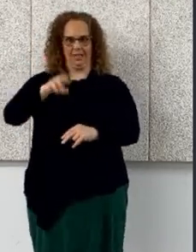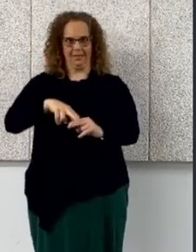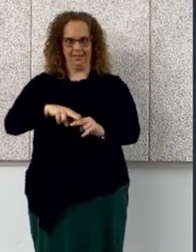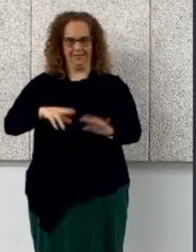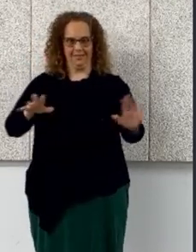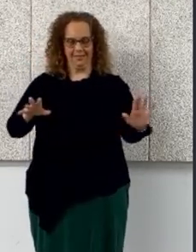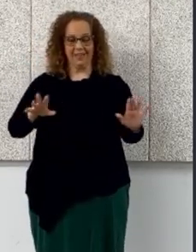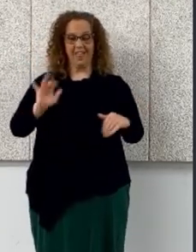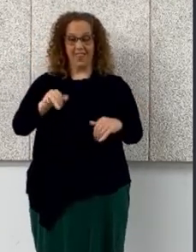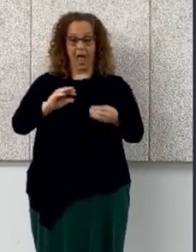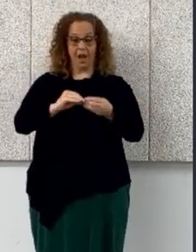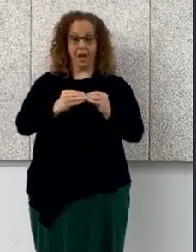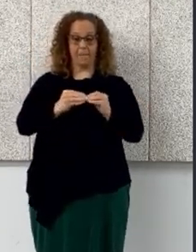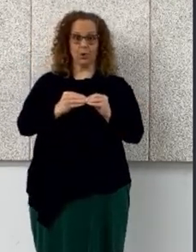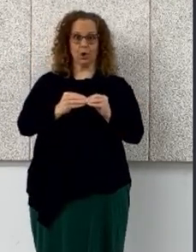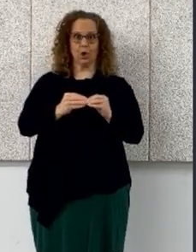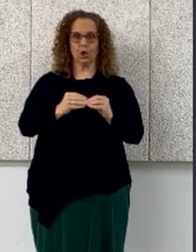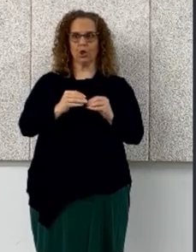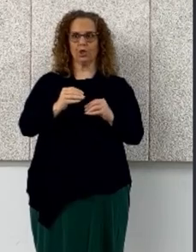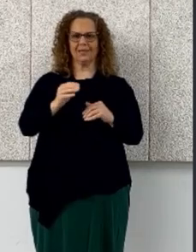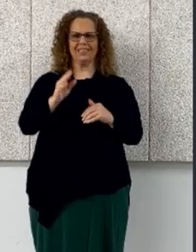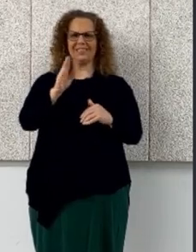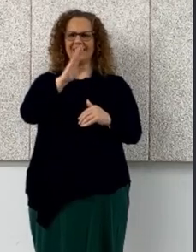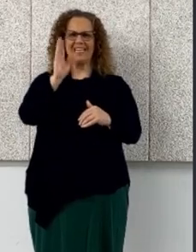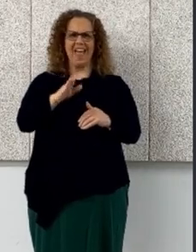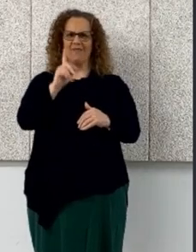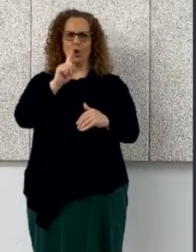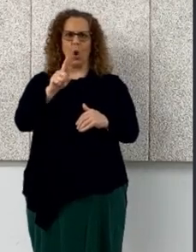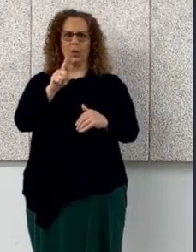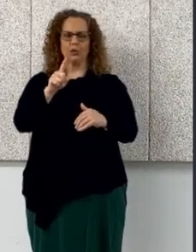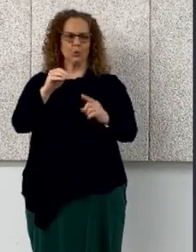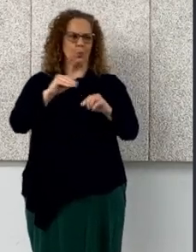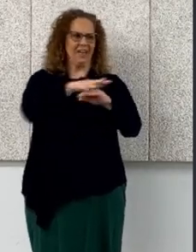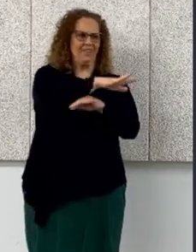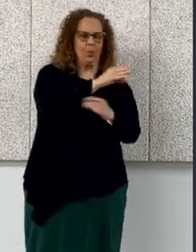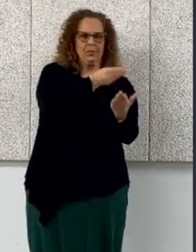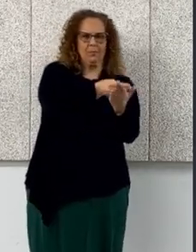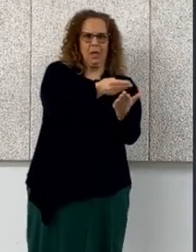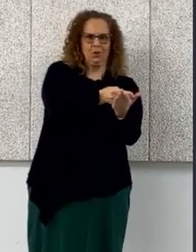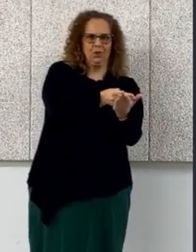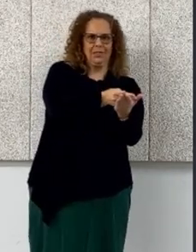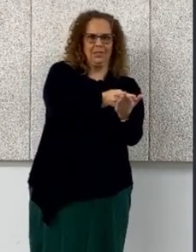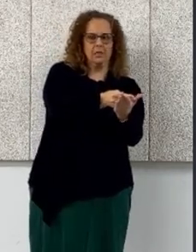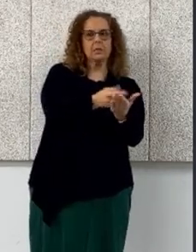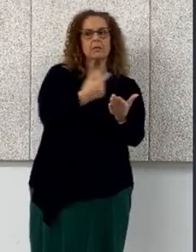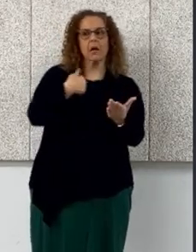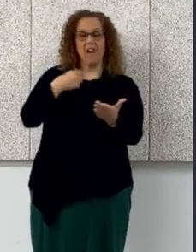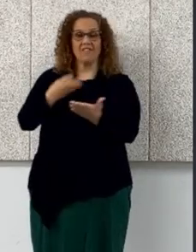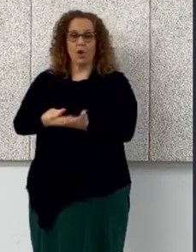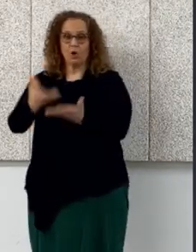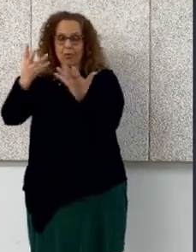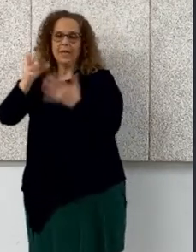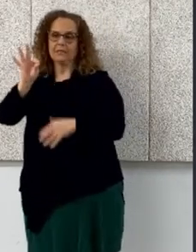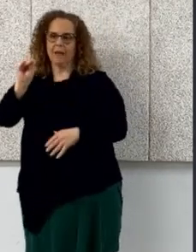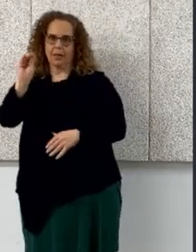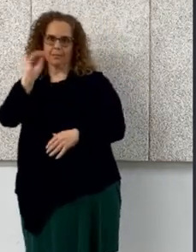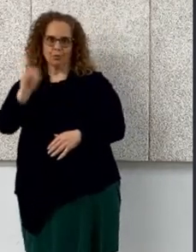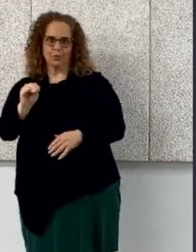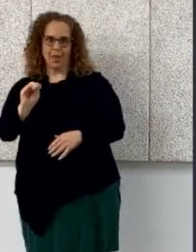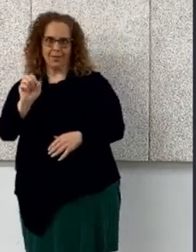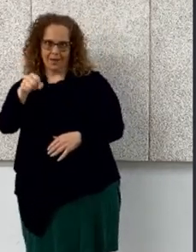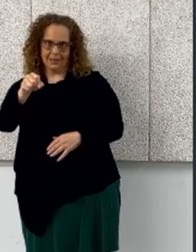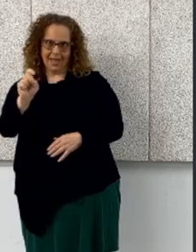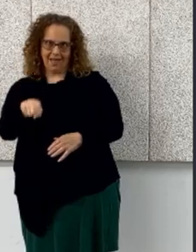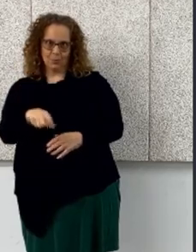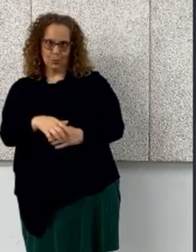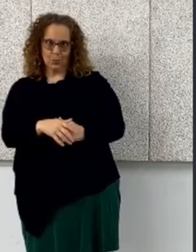that number is never gonna sway the budget. It mm-hmm. does mean that I have to fundraise 90% of our budget.